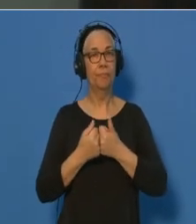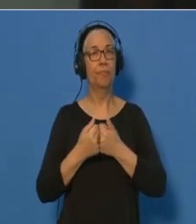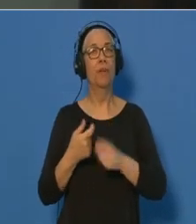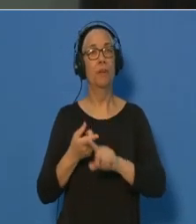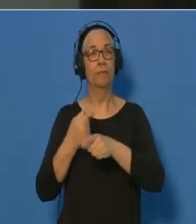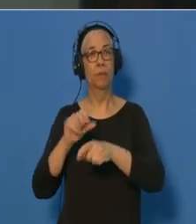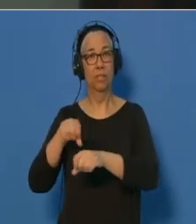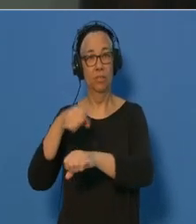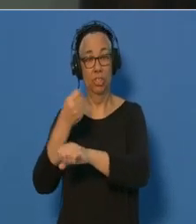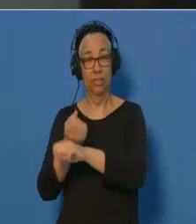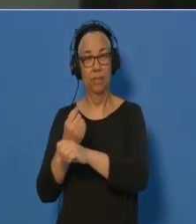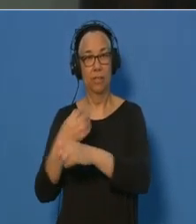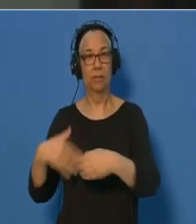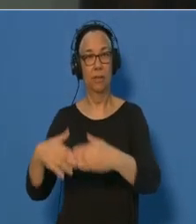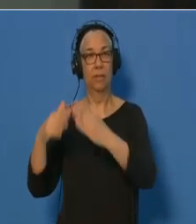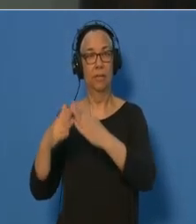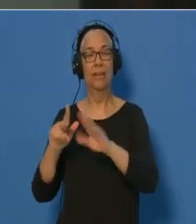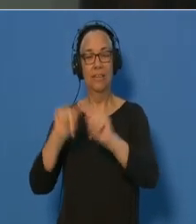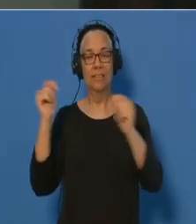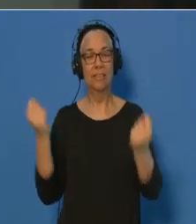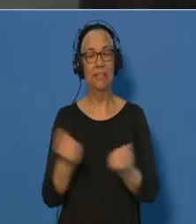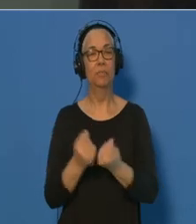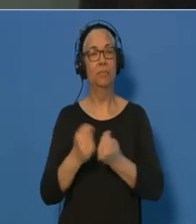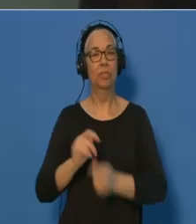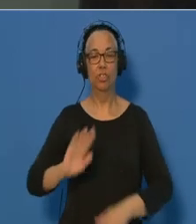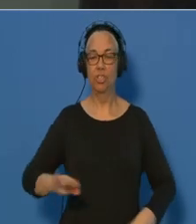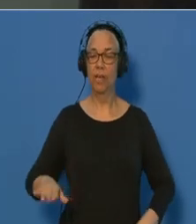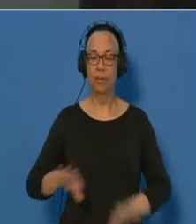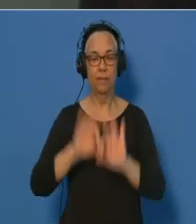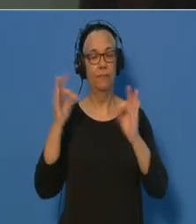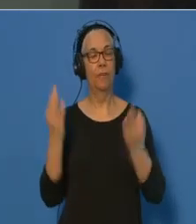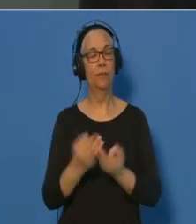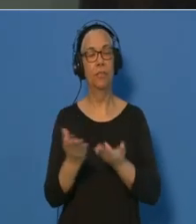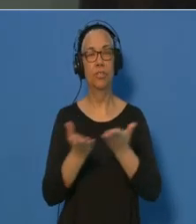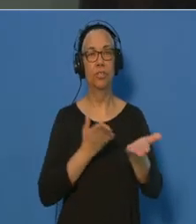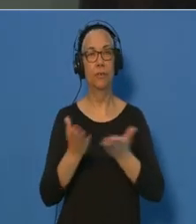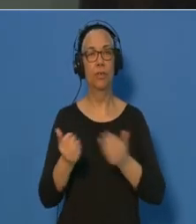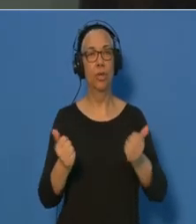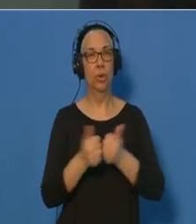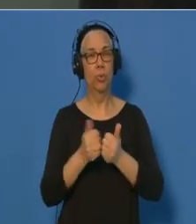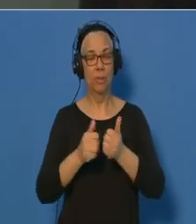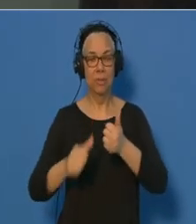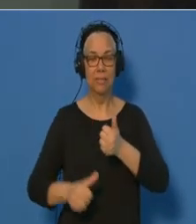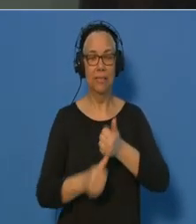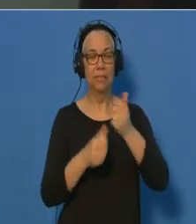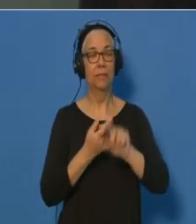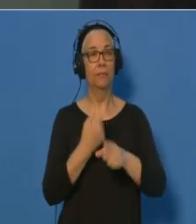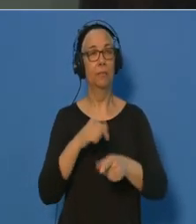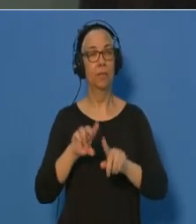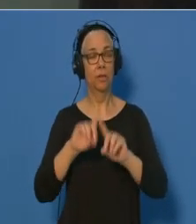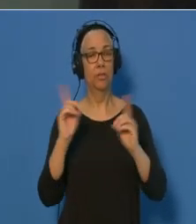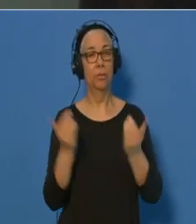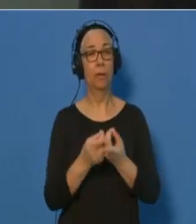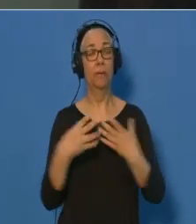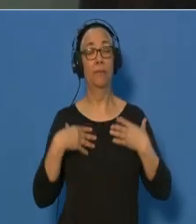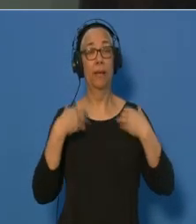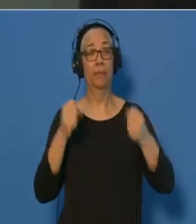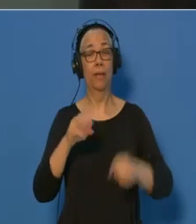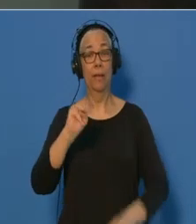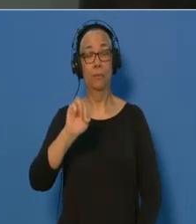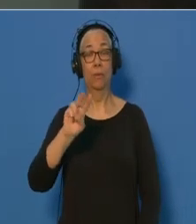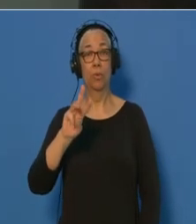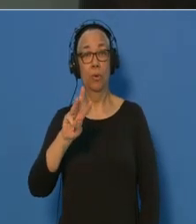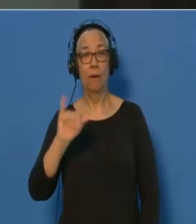team at the Department of Child and Family Services, with professional assistance from the Department of Health, the Mid-Atlantic Wellness Institute, and